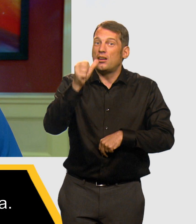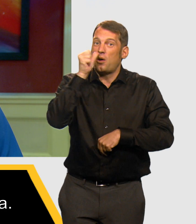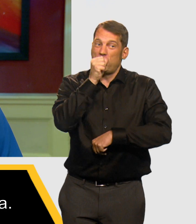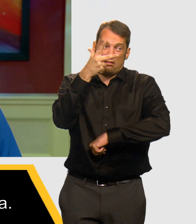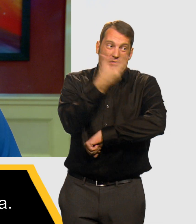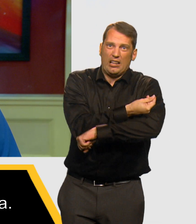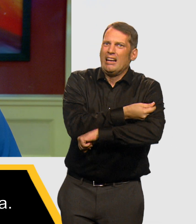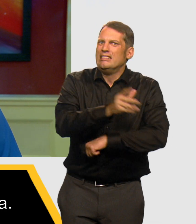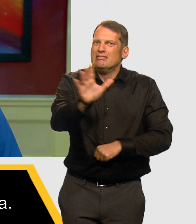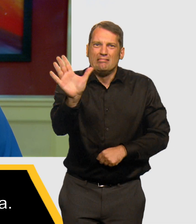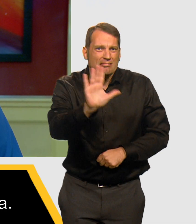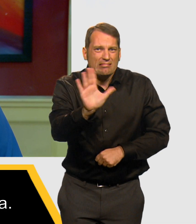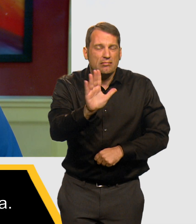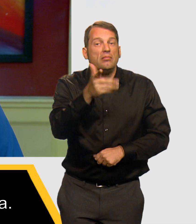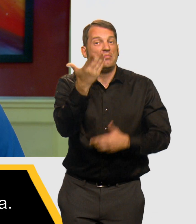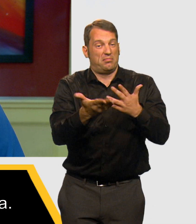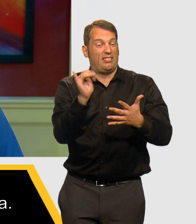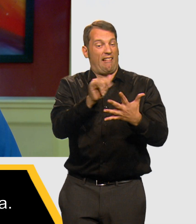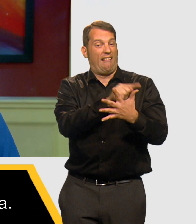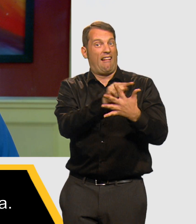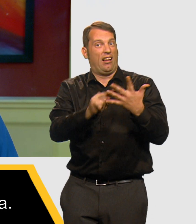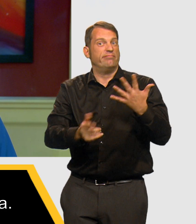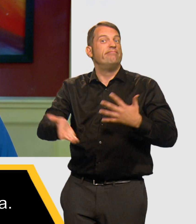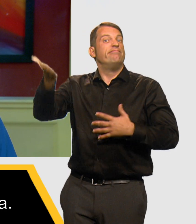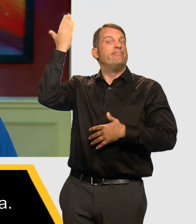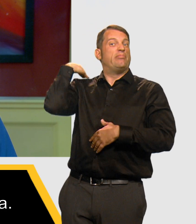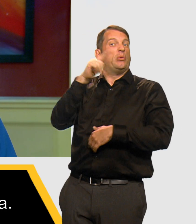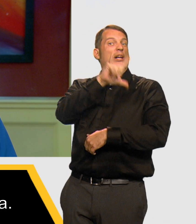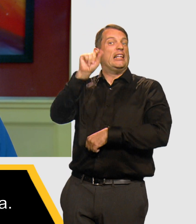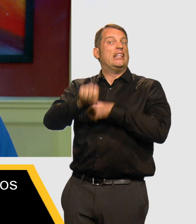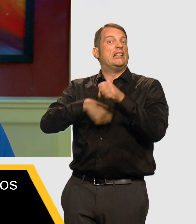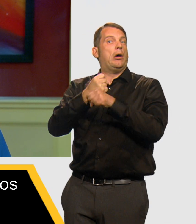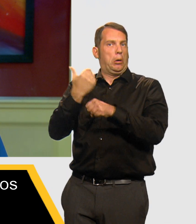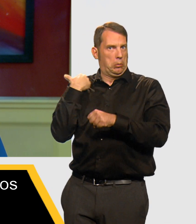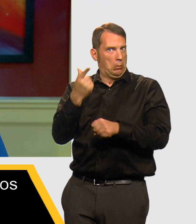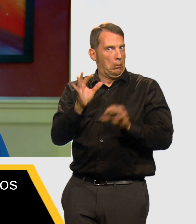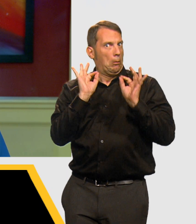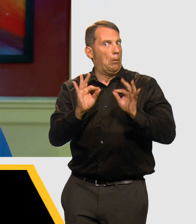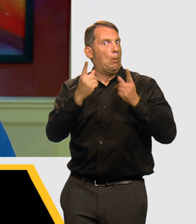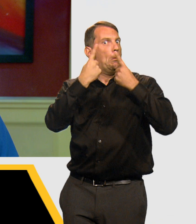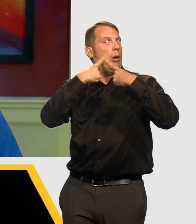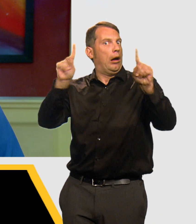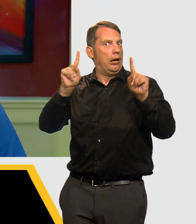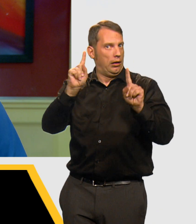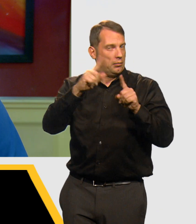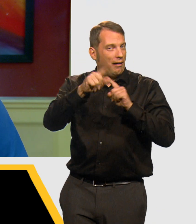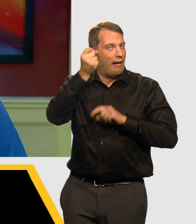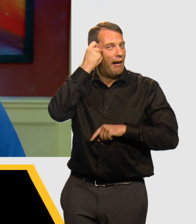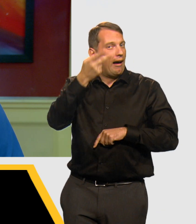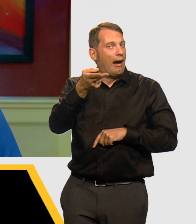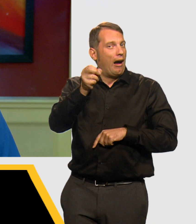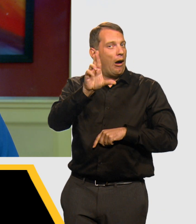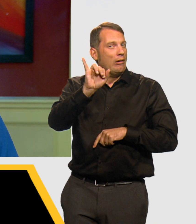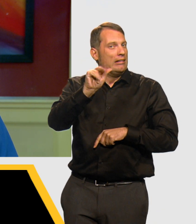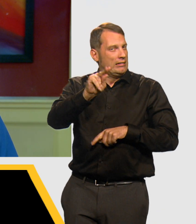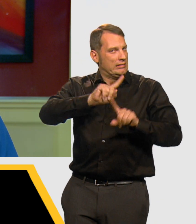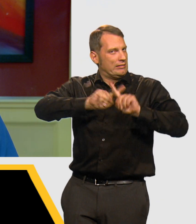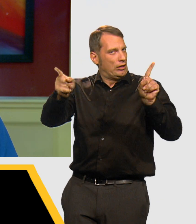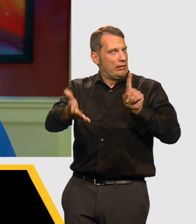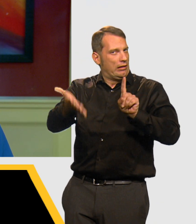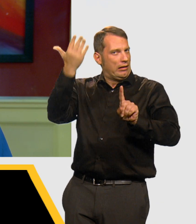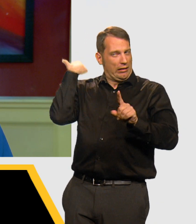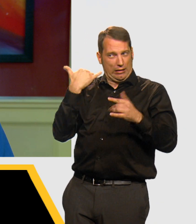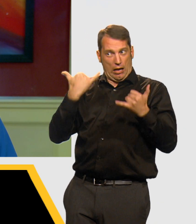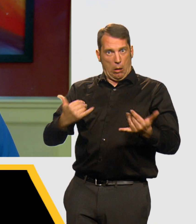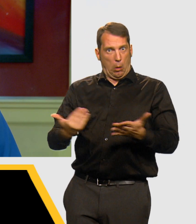not inject salt water, milk, or cocaine into the person. In the past, some of these remedies may have worked,